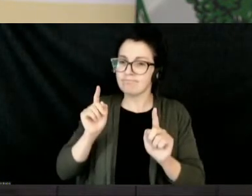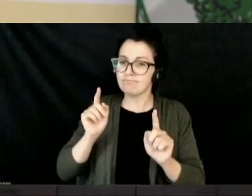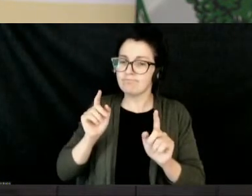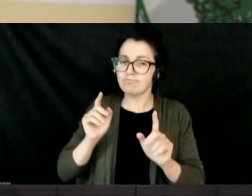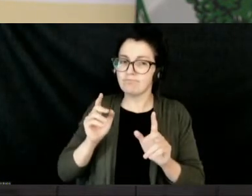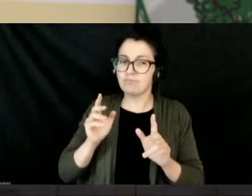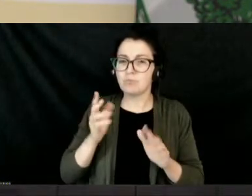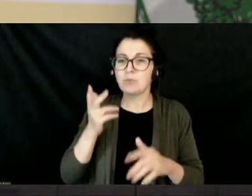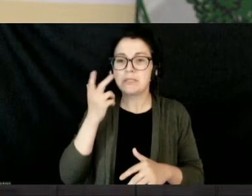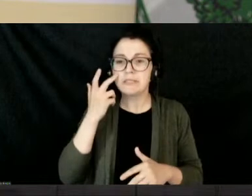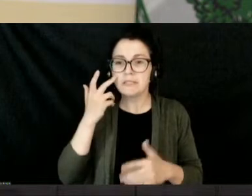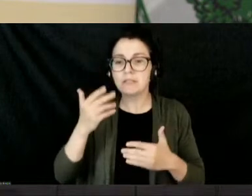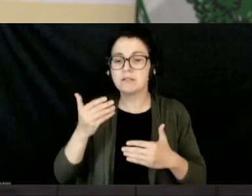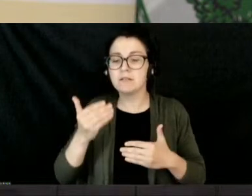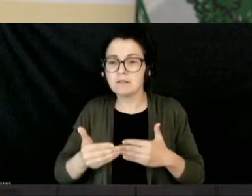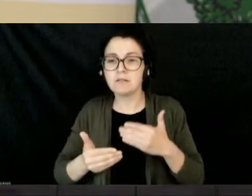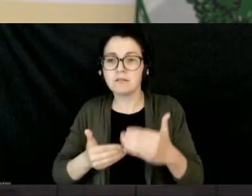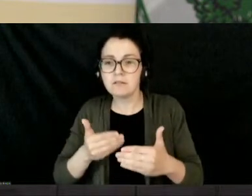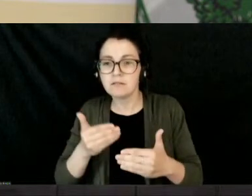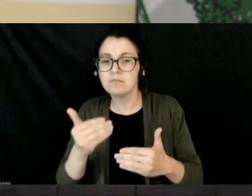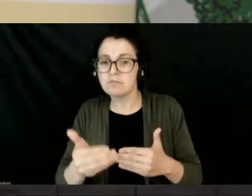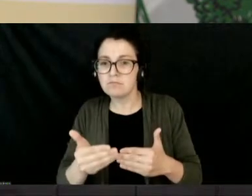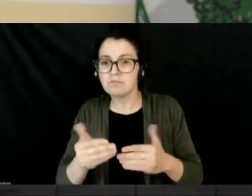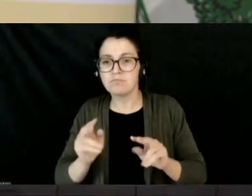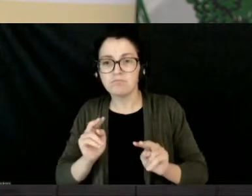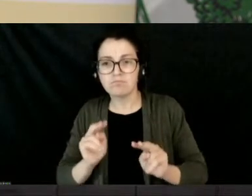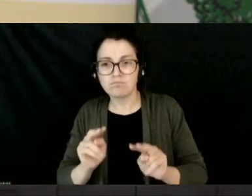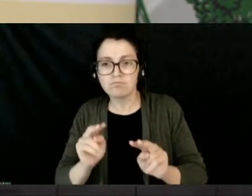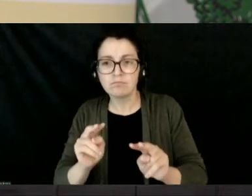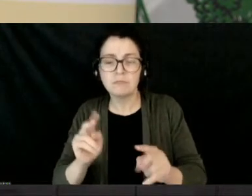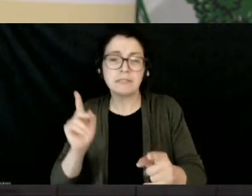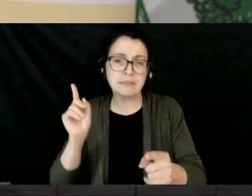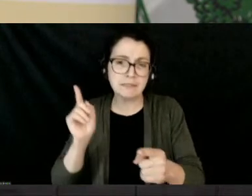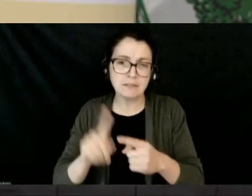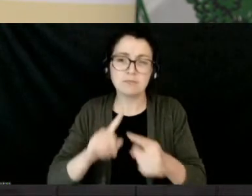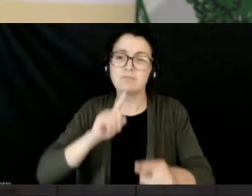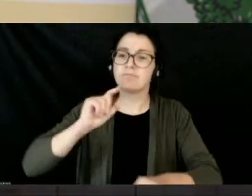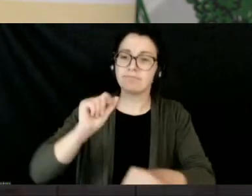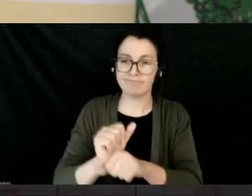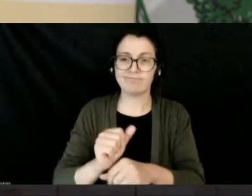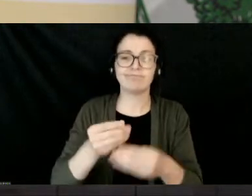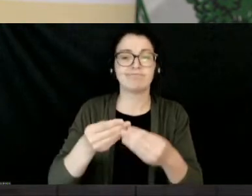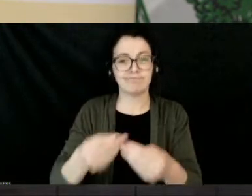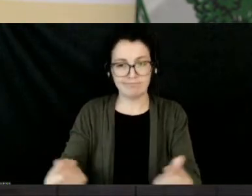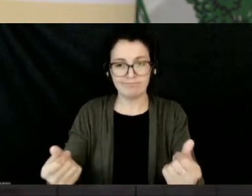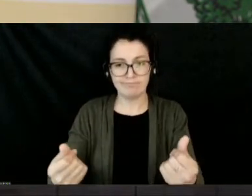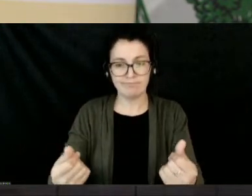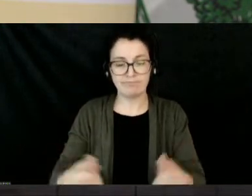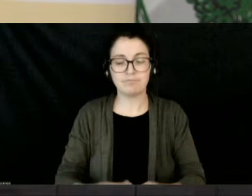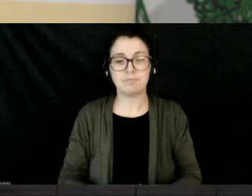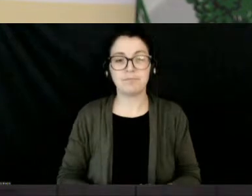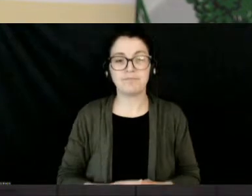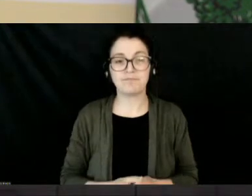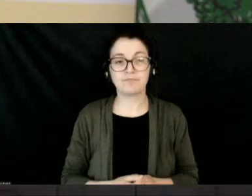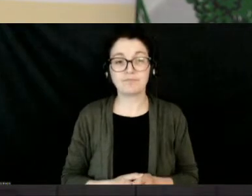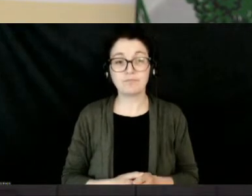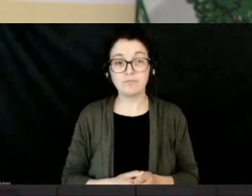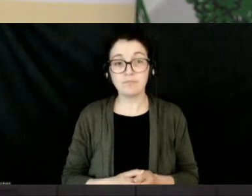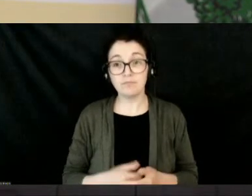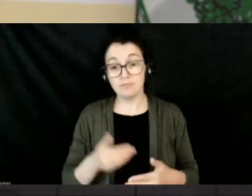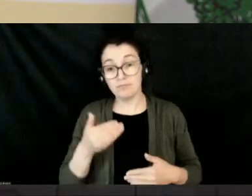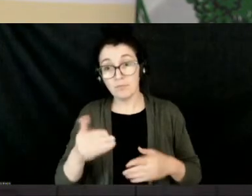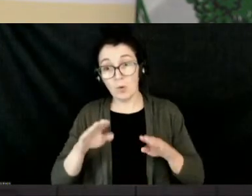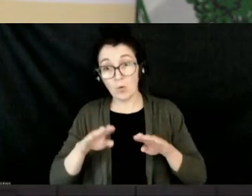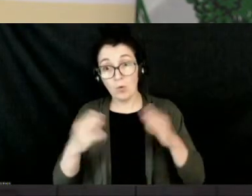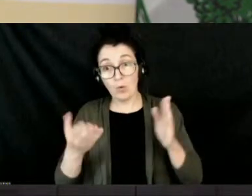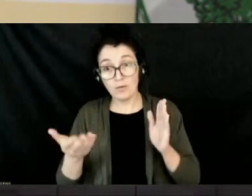guides us until we get through to the end. When it comes to reopening, we